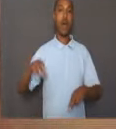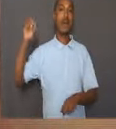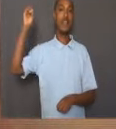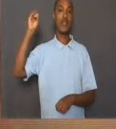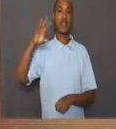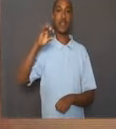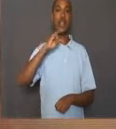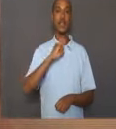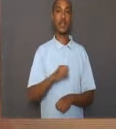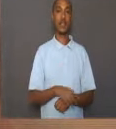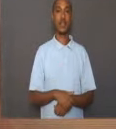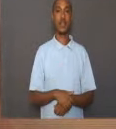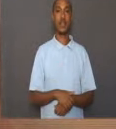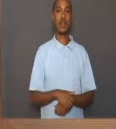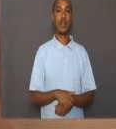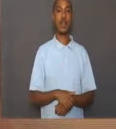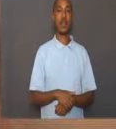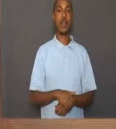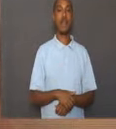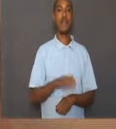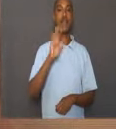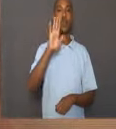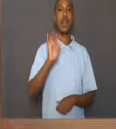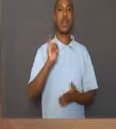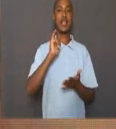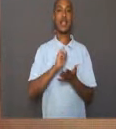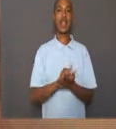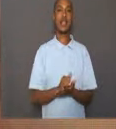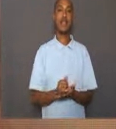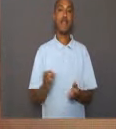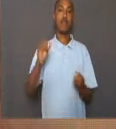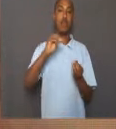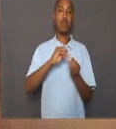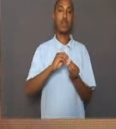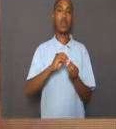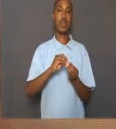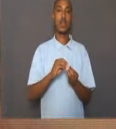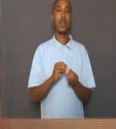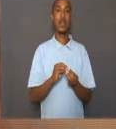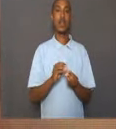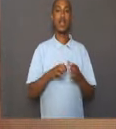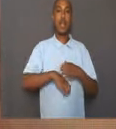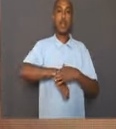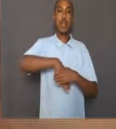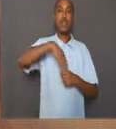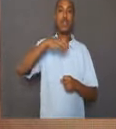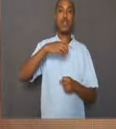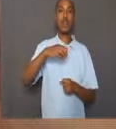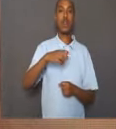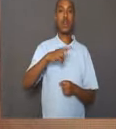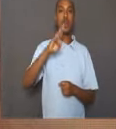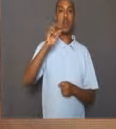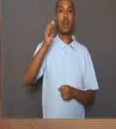Radioactivity is a phenomenon that involves the emission of radiant